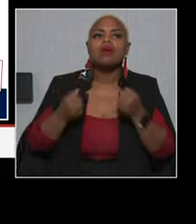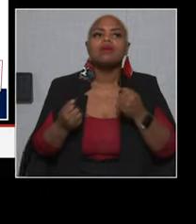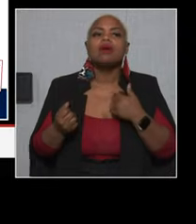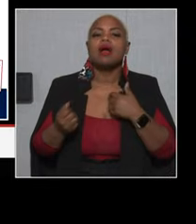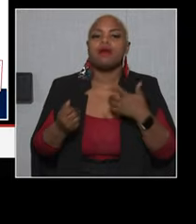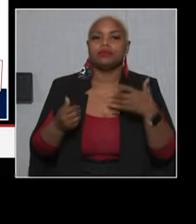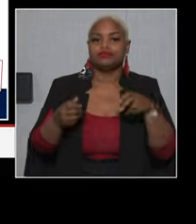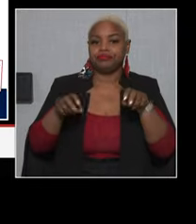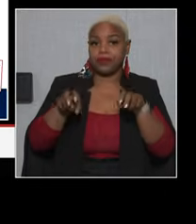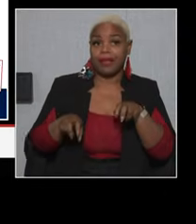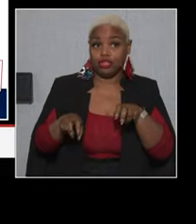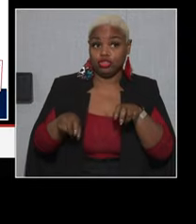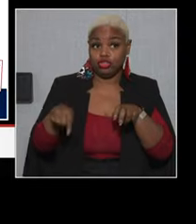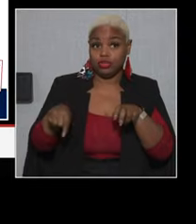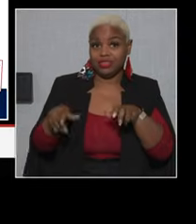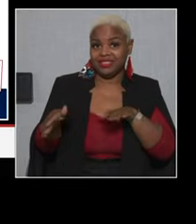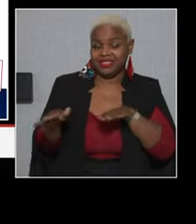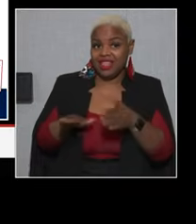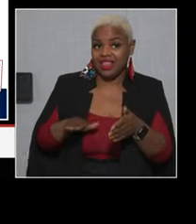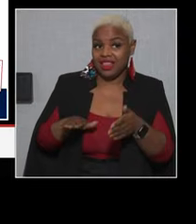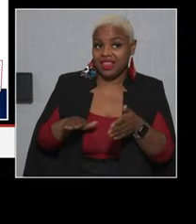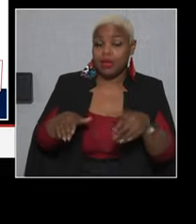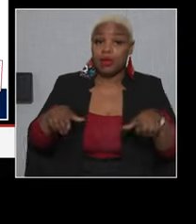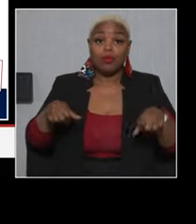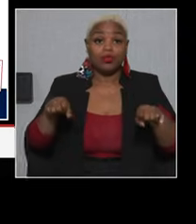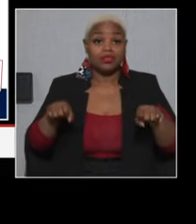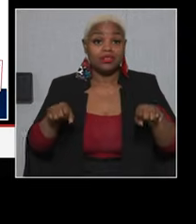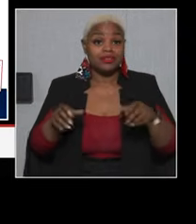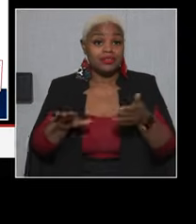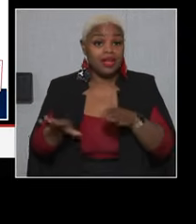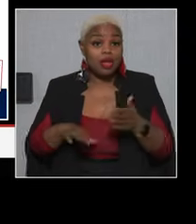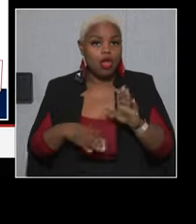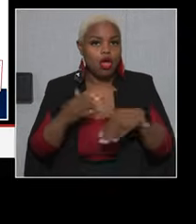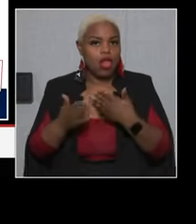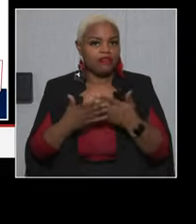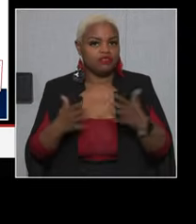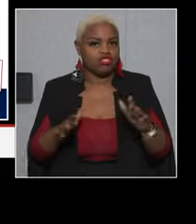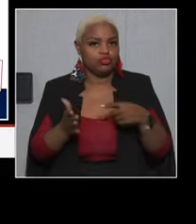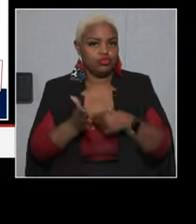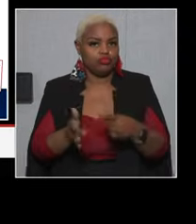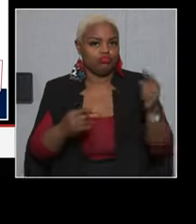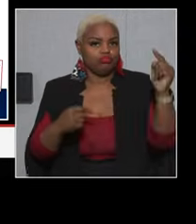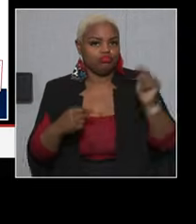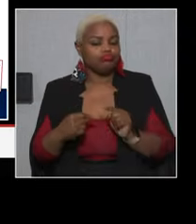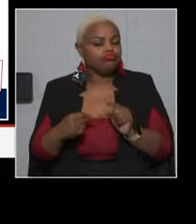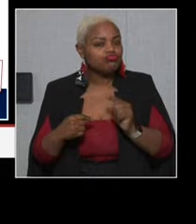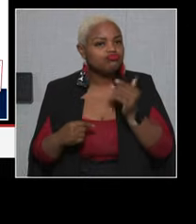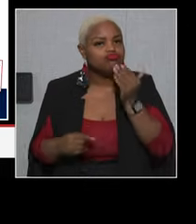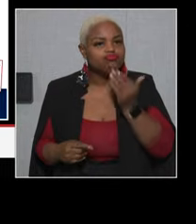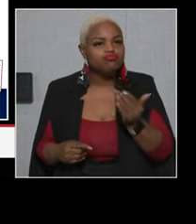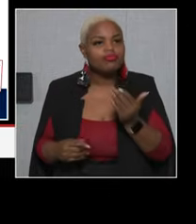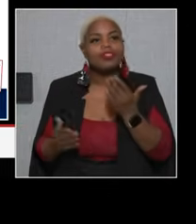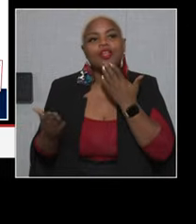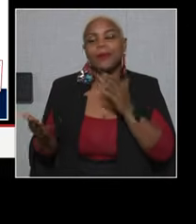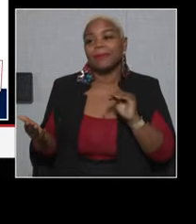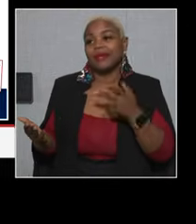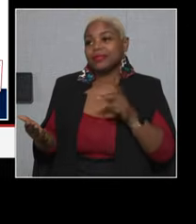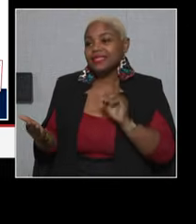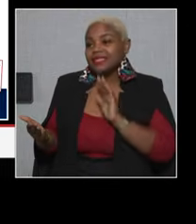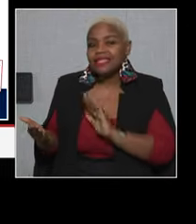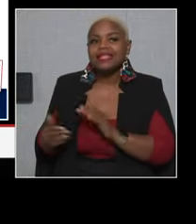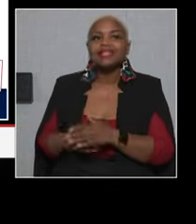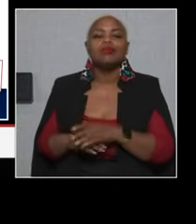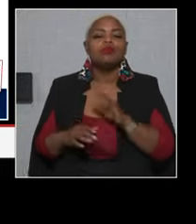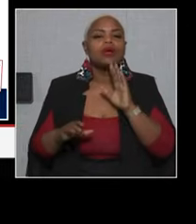and motorcycle deaths. So this is a credit to both the work of MPD and more robust enforcement. It's a credit to the work